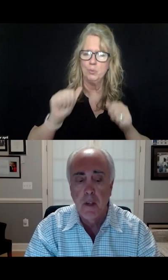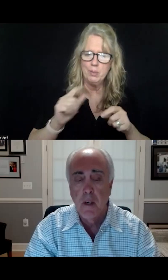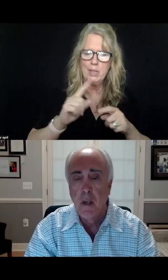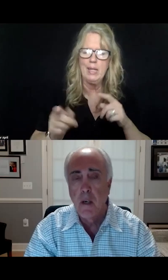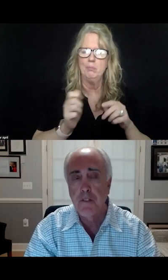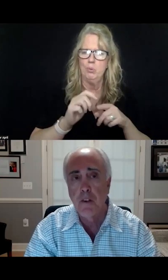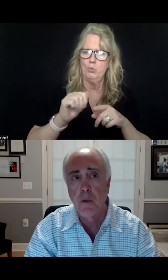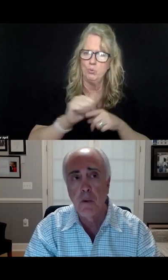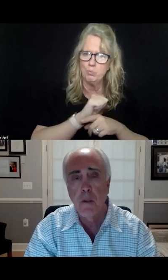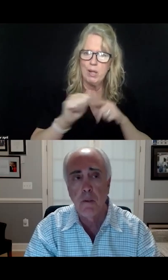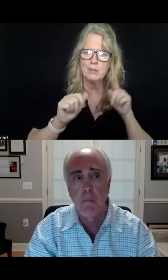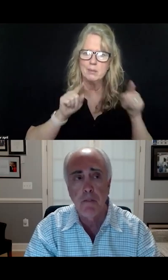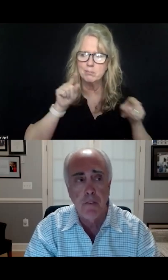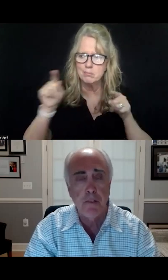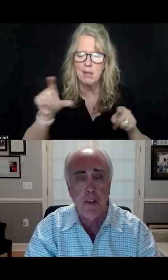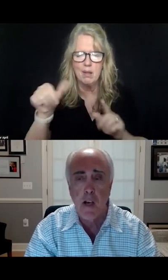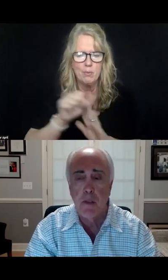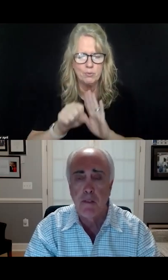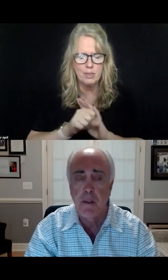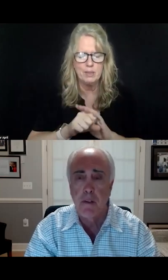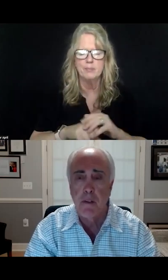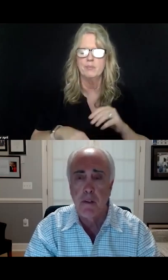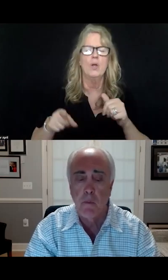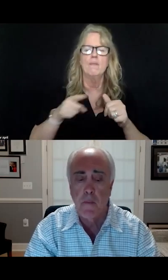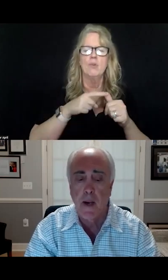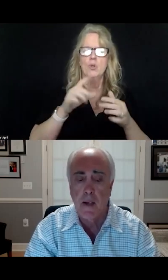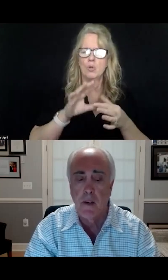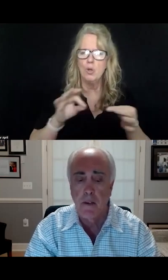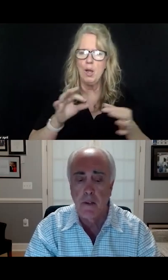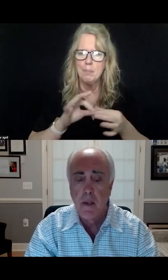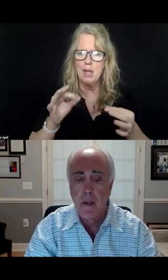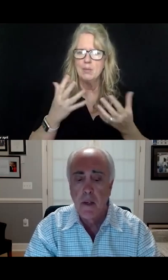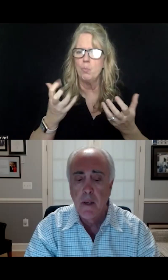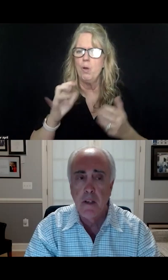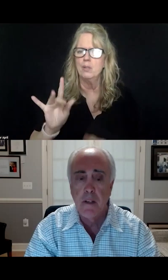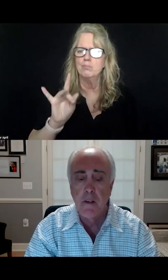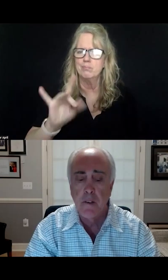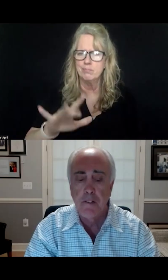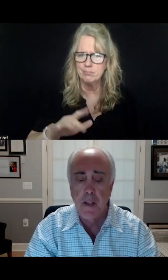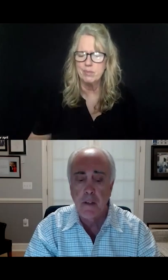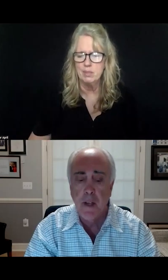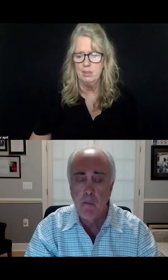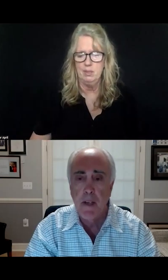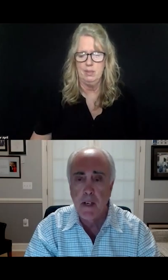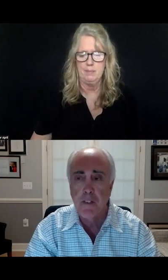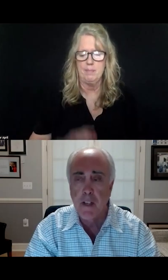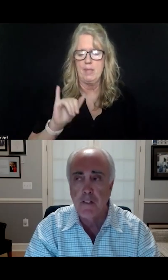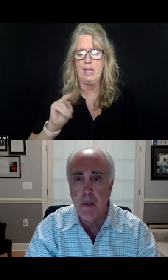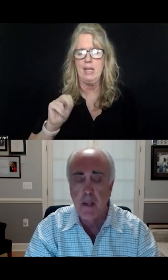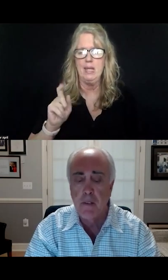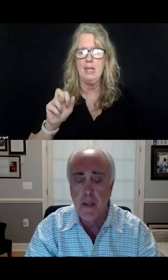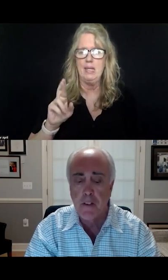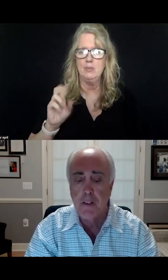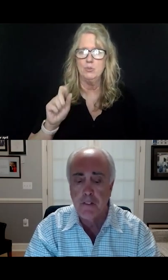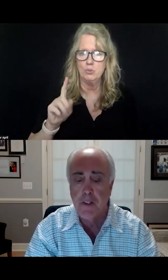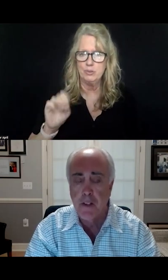lines. So my first comment that I really wanted to highlight is that interstate compacts